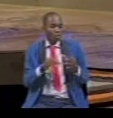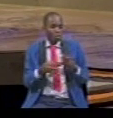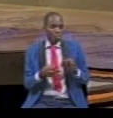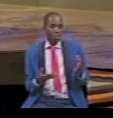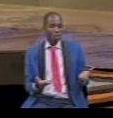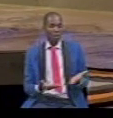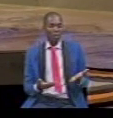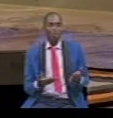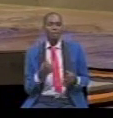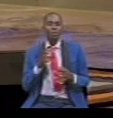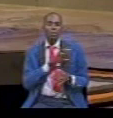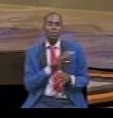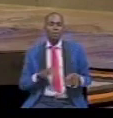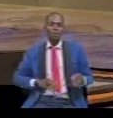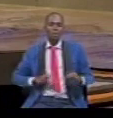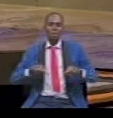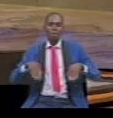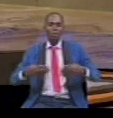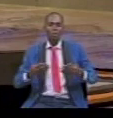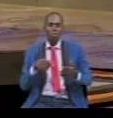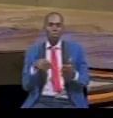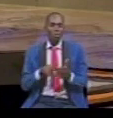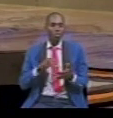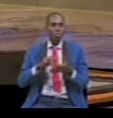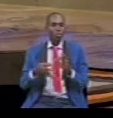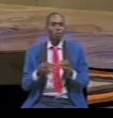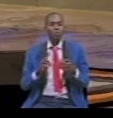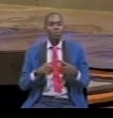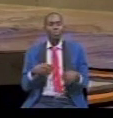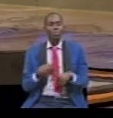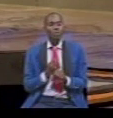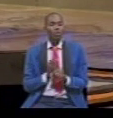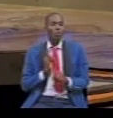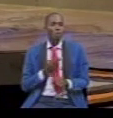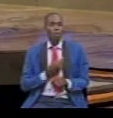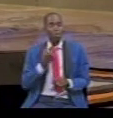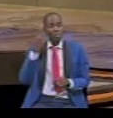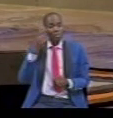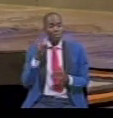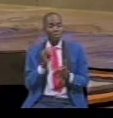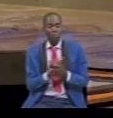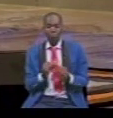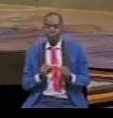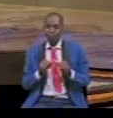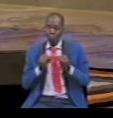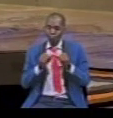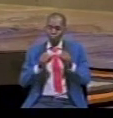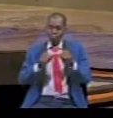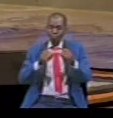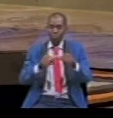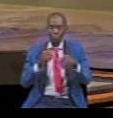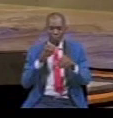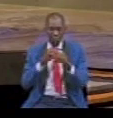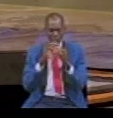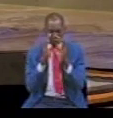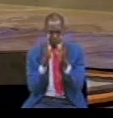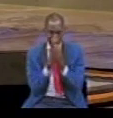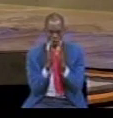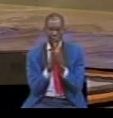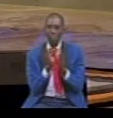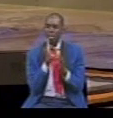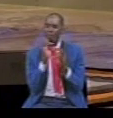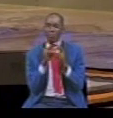understand importunity in prayer is important. Constancy in prayer